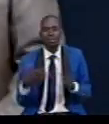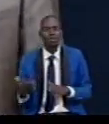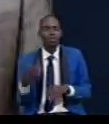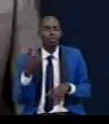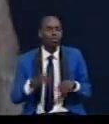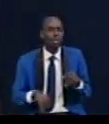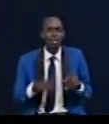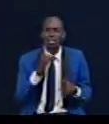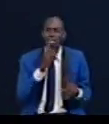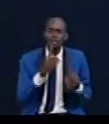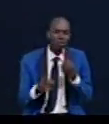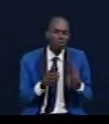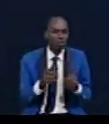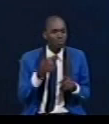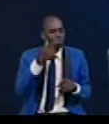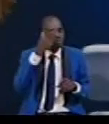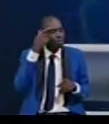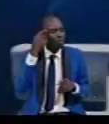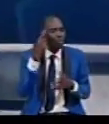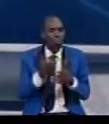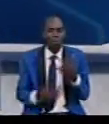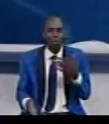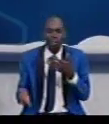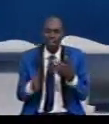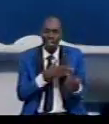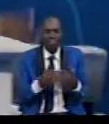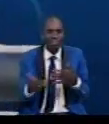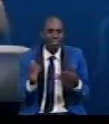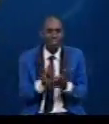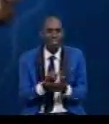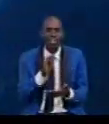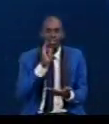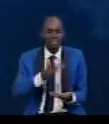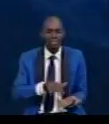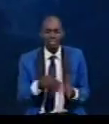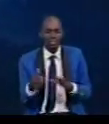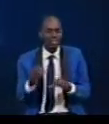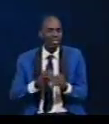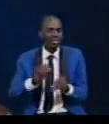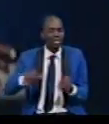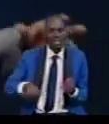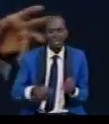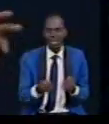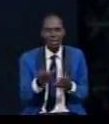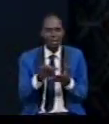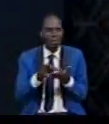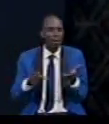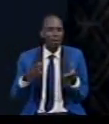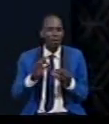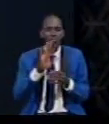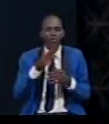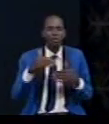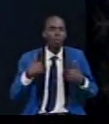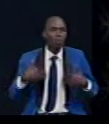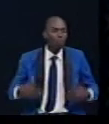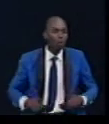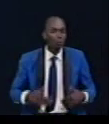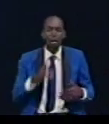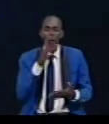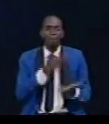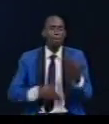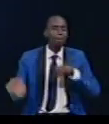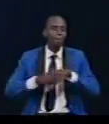dead. Whatever is dead in any area, any part of your body, they're coming alive tonight